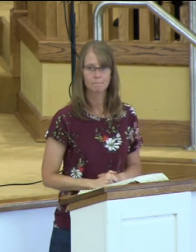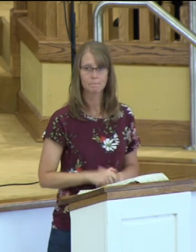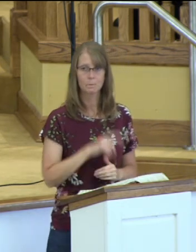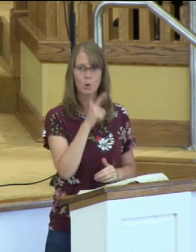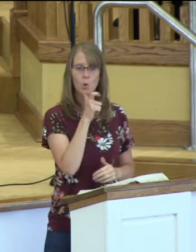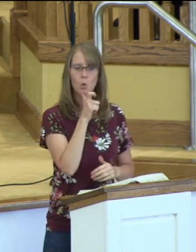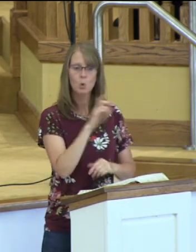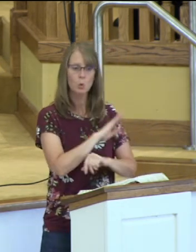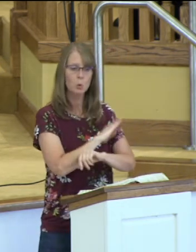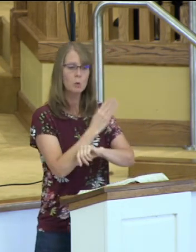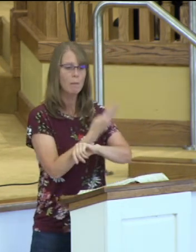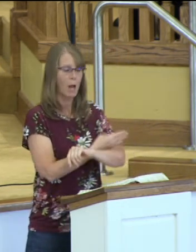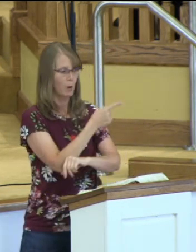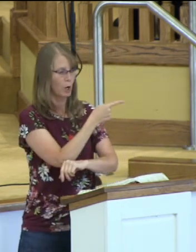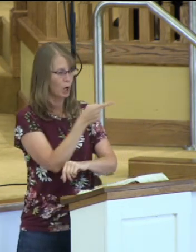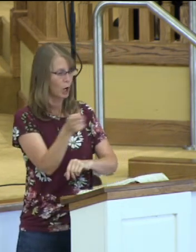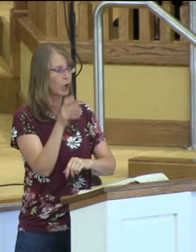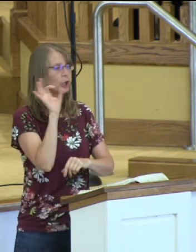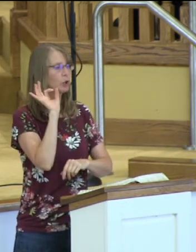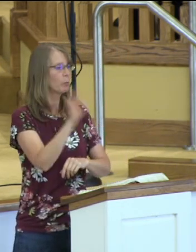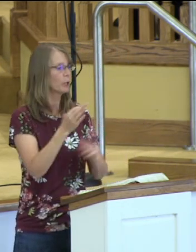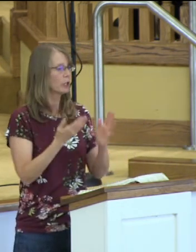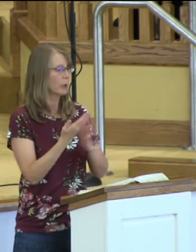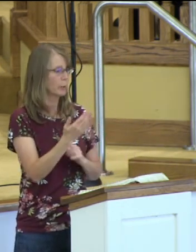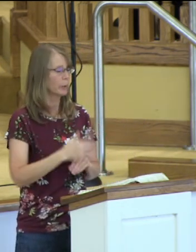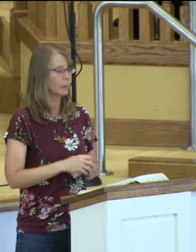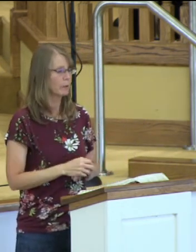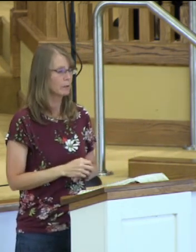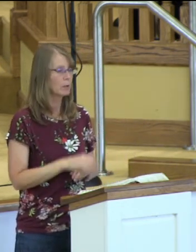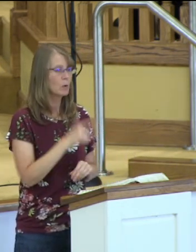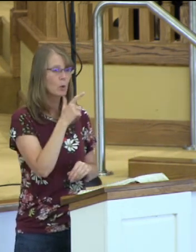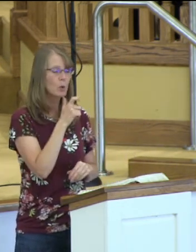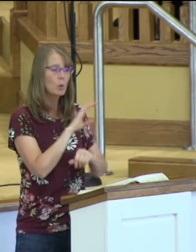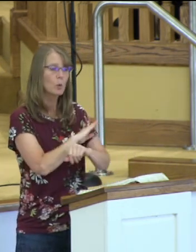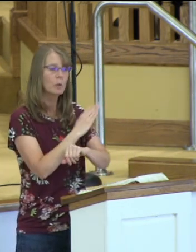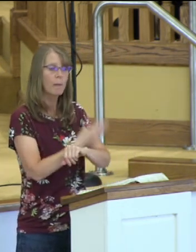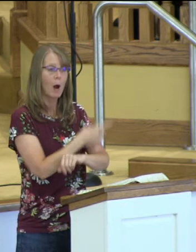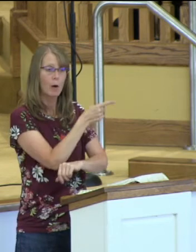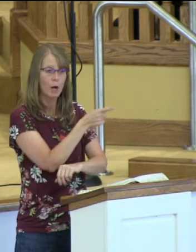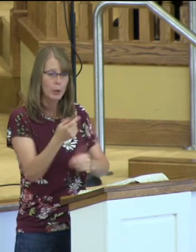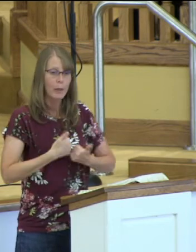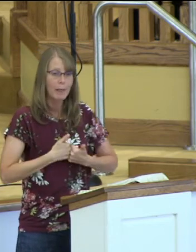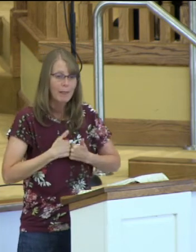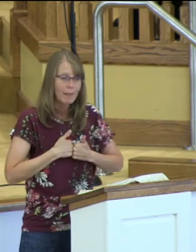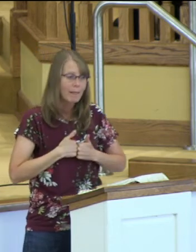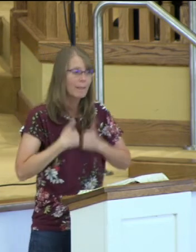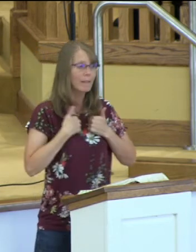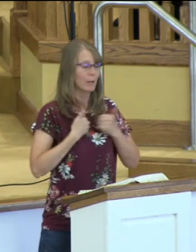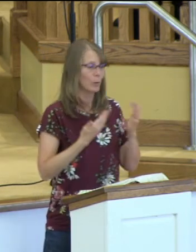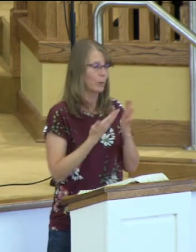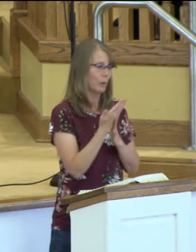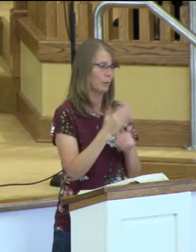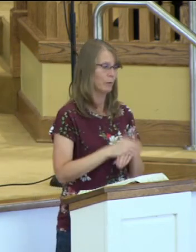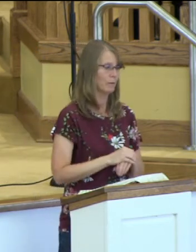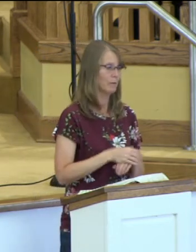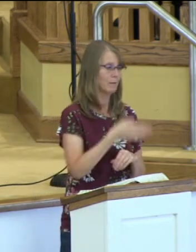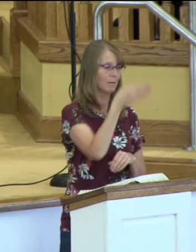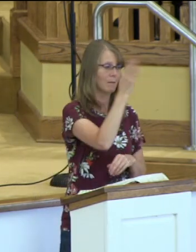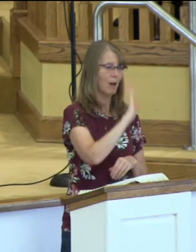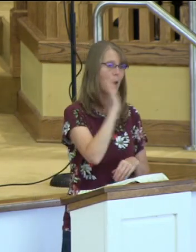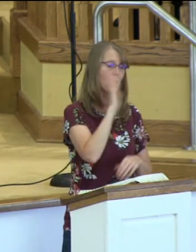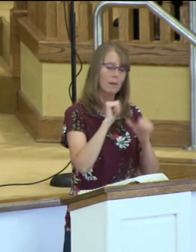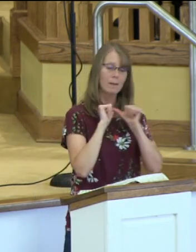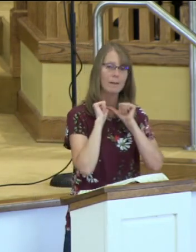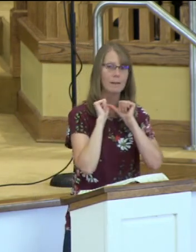Whose power are you preaching the message? Maybe we can say it this way. Whose power are you living the message? And God will continue it.